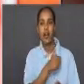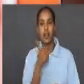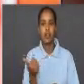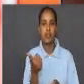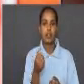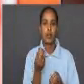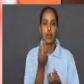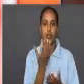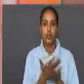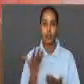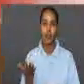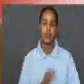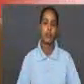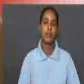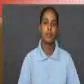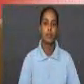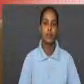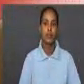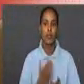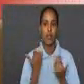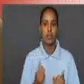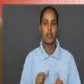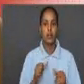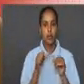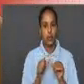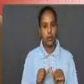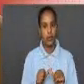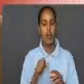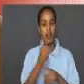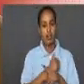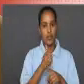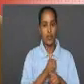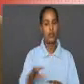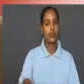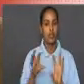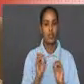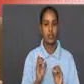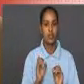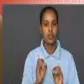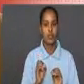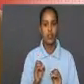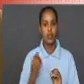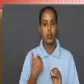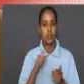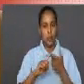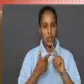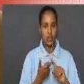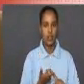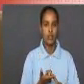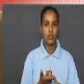other goods. Let us pause for an activity, students. With a